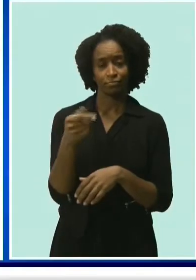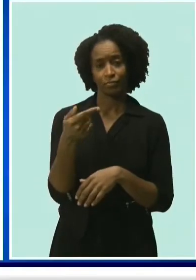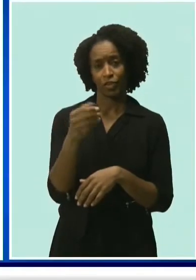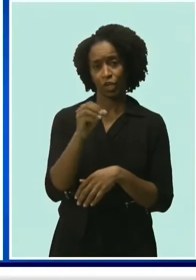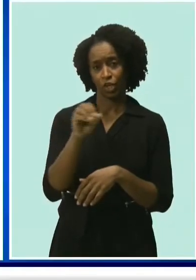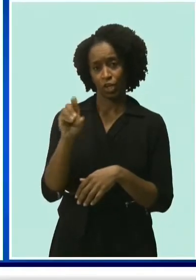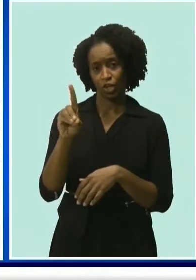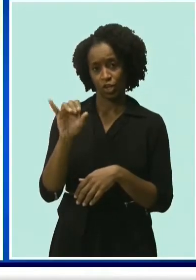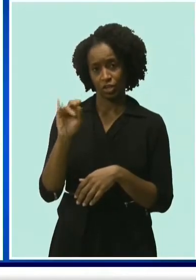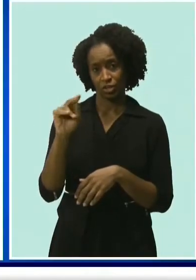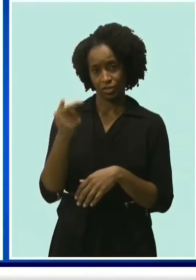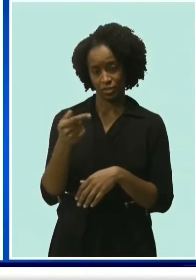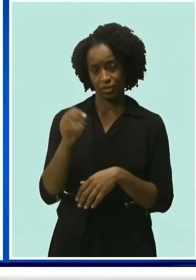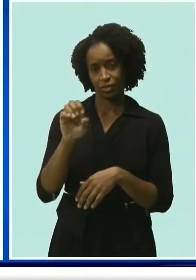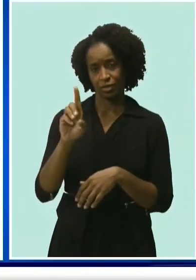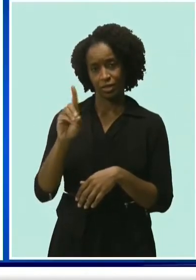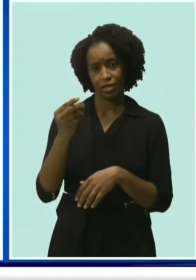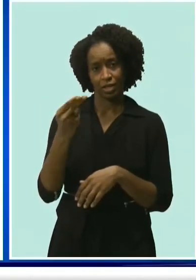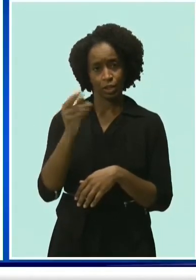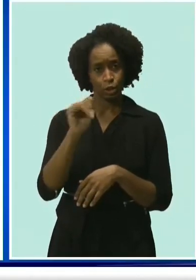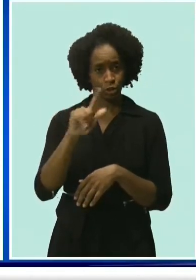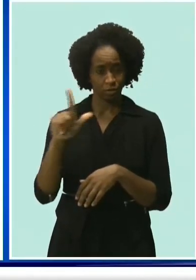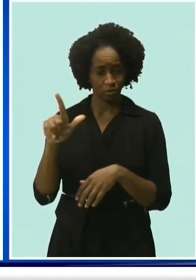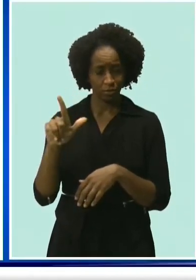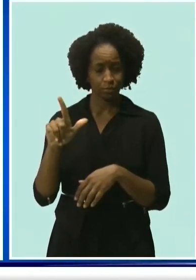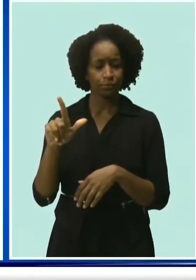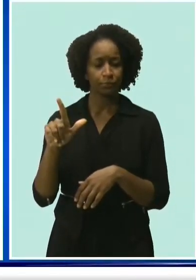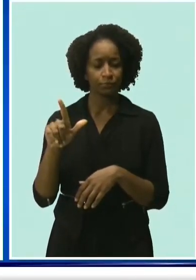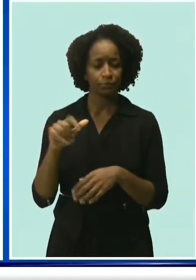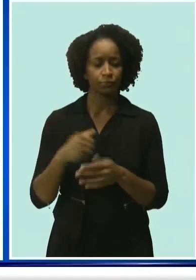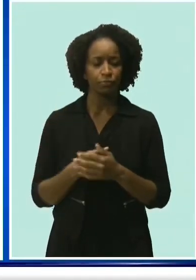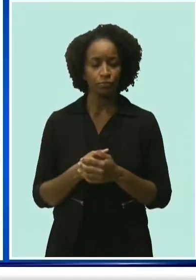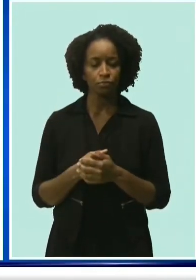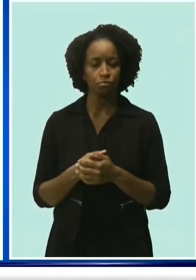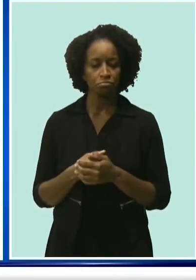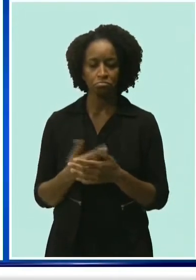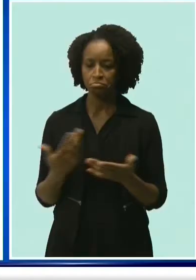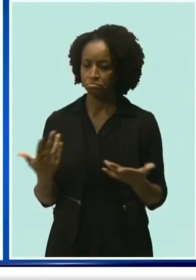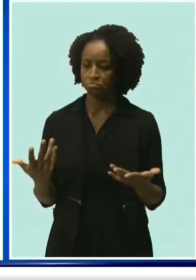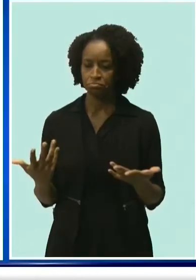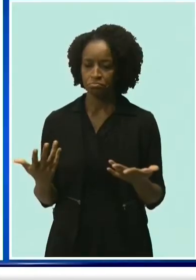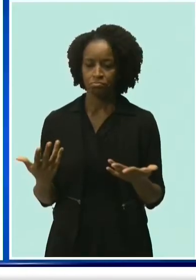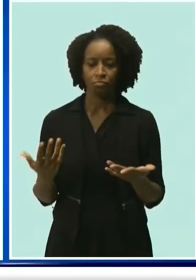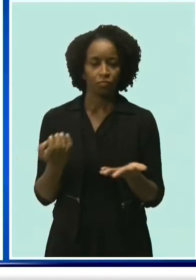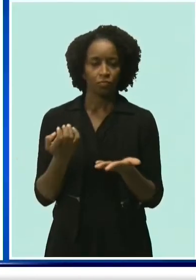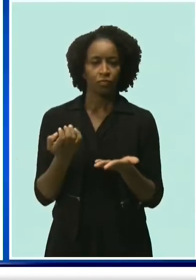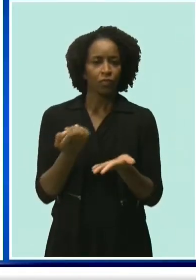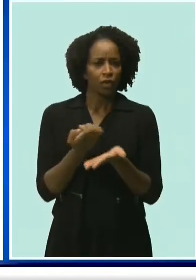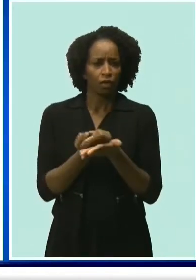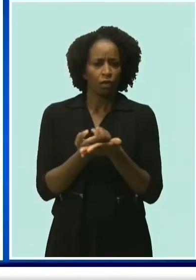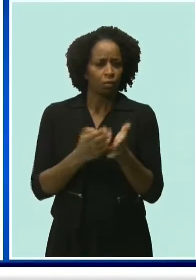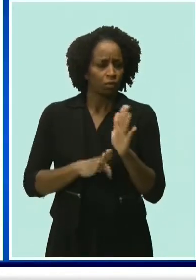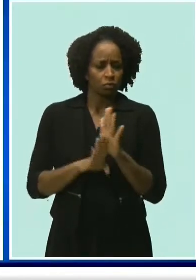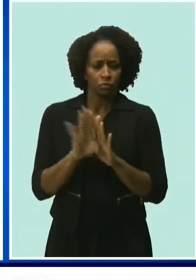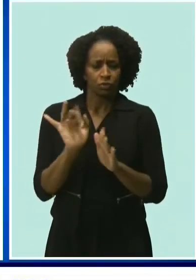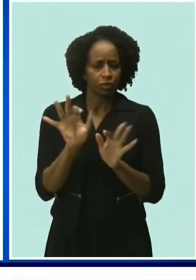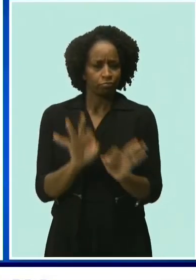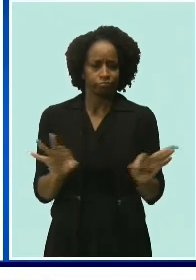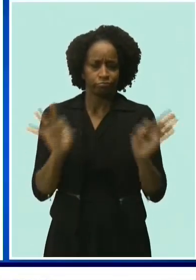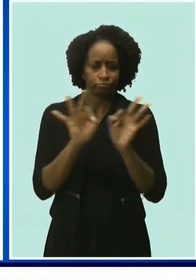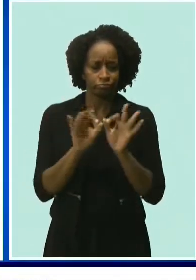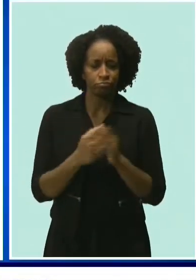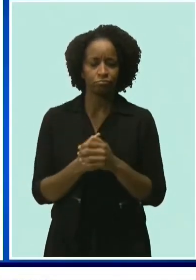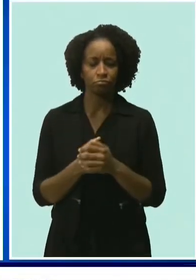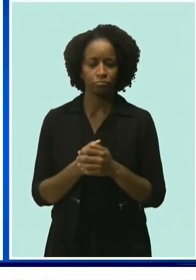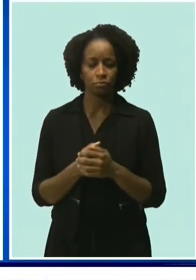with the transformation of Barbados is job number one, and I think we will continue to do so. There are